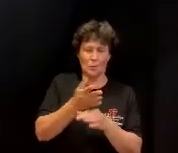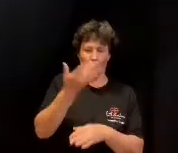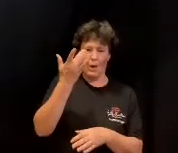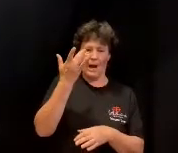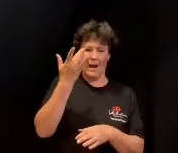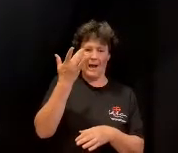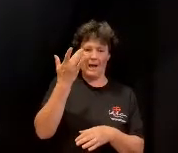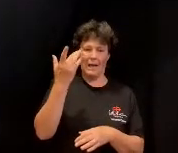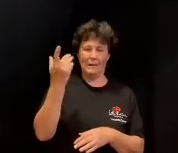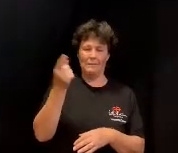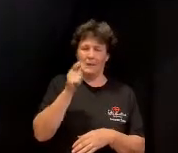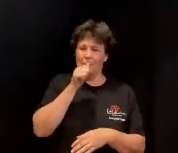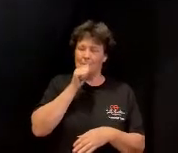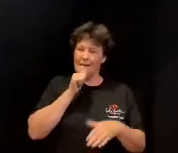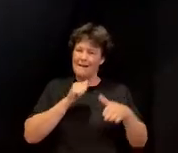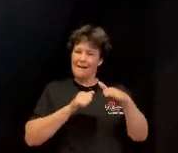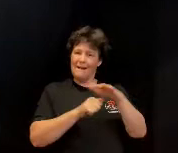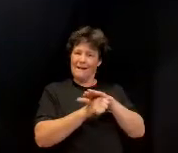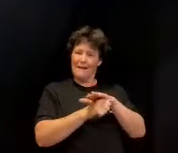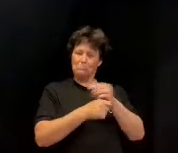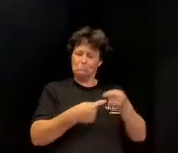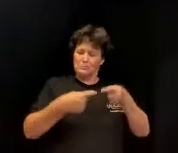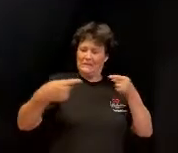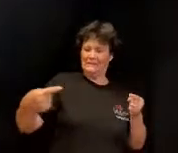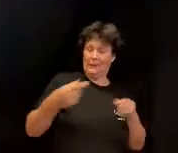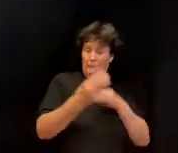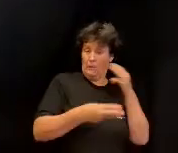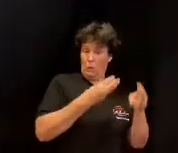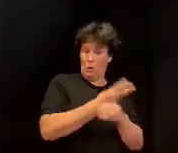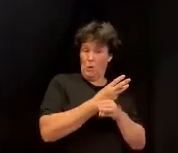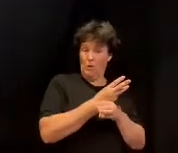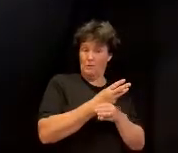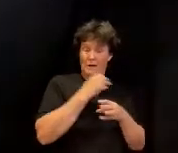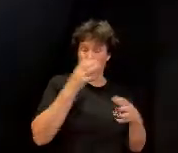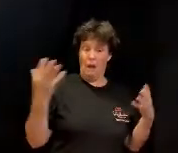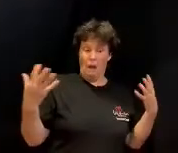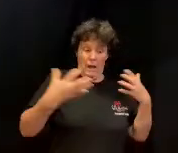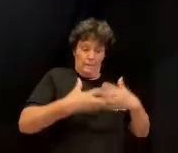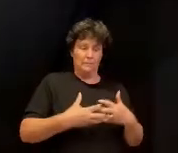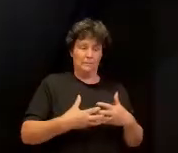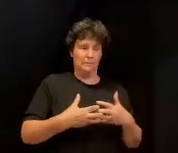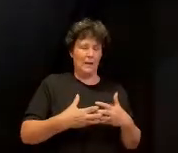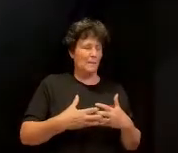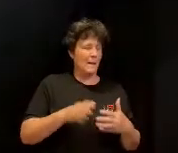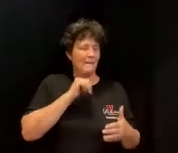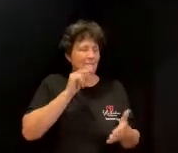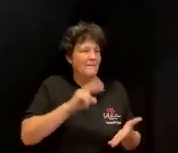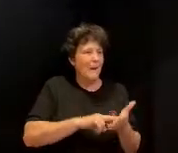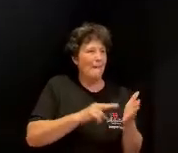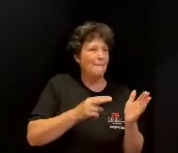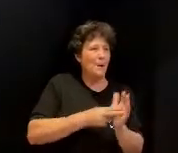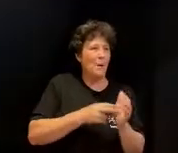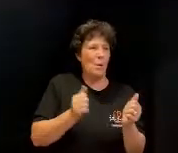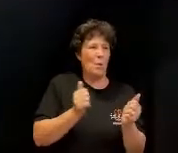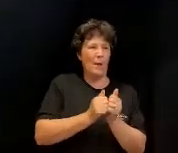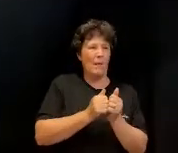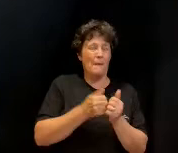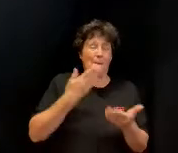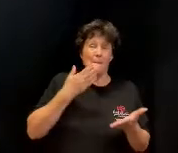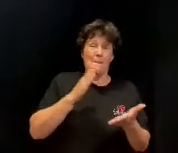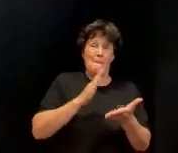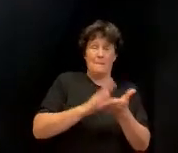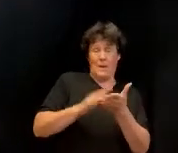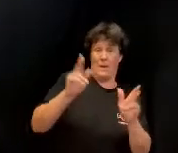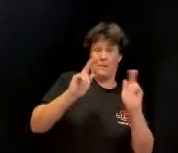from people in the world. Now look here in verse 10. Yet I certainly did not mean with the sexually immoral people of this